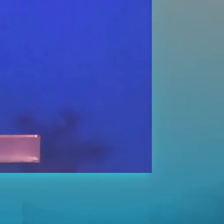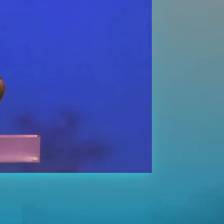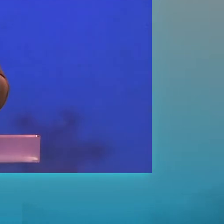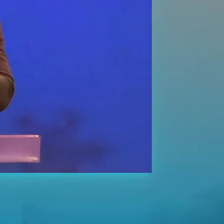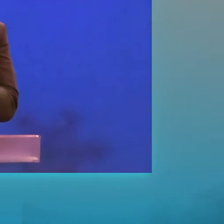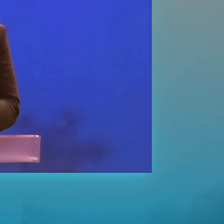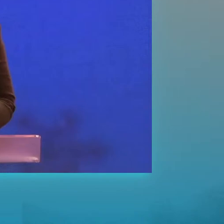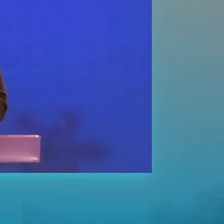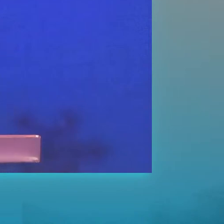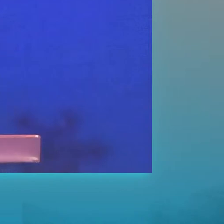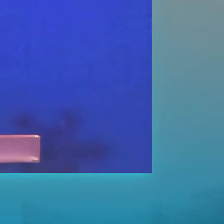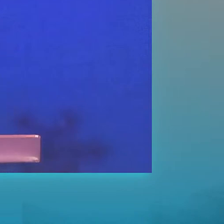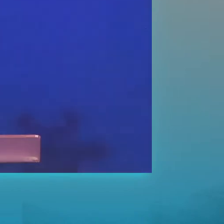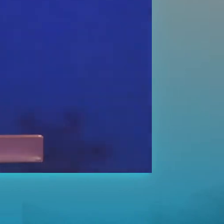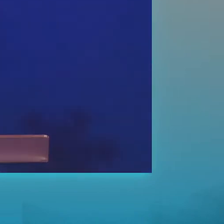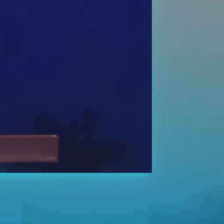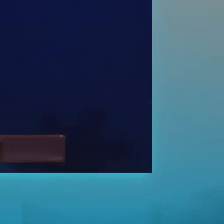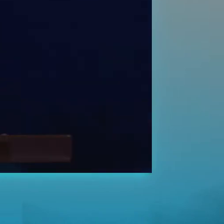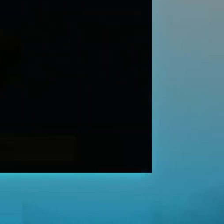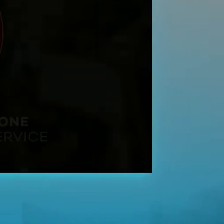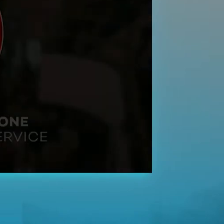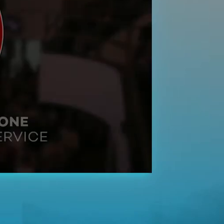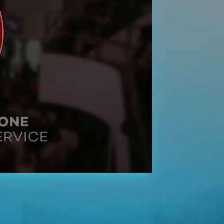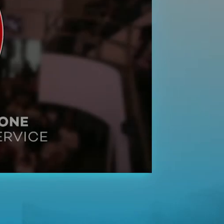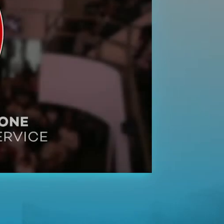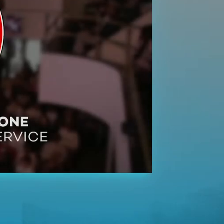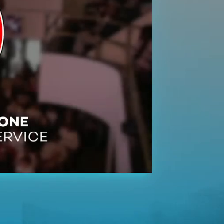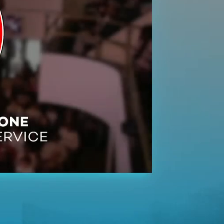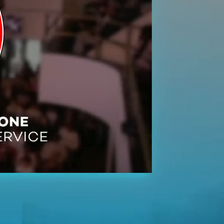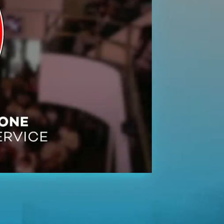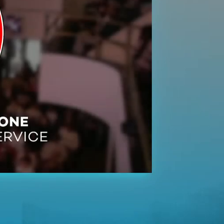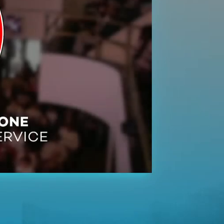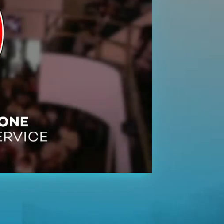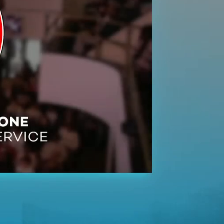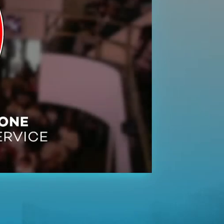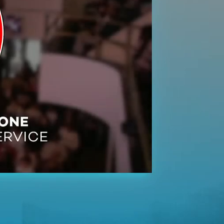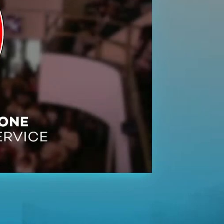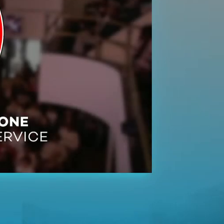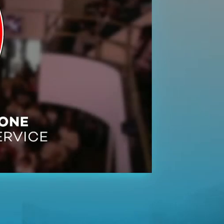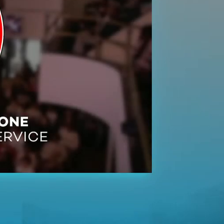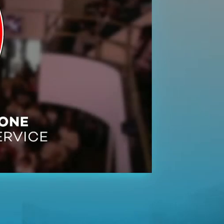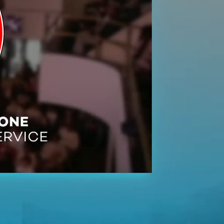Who is peeling back the darkness